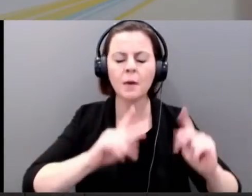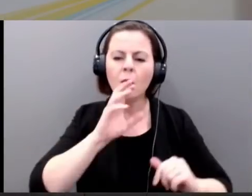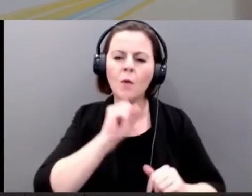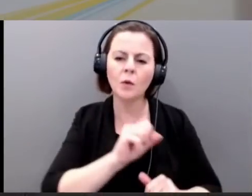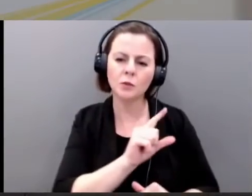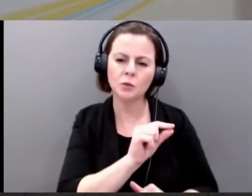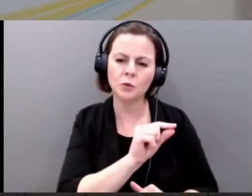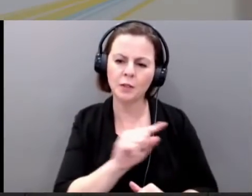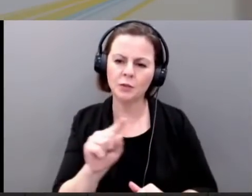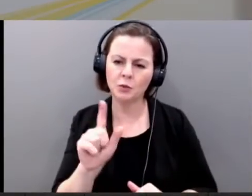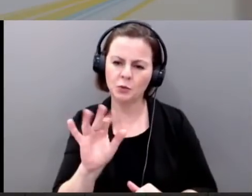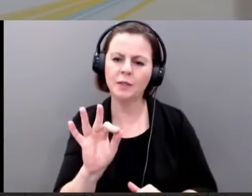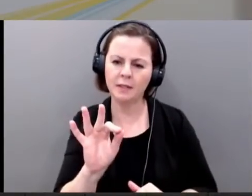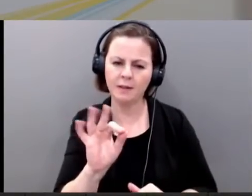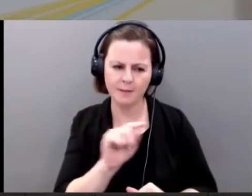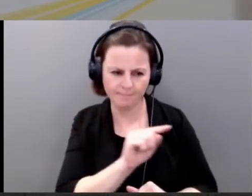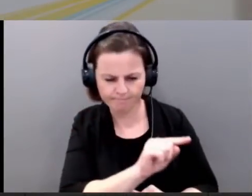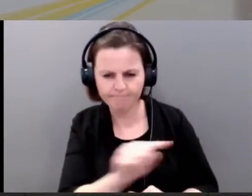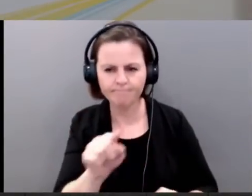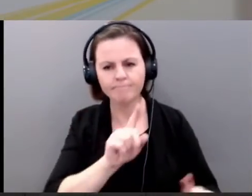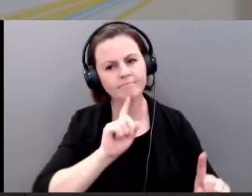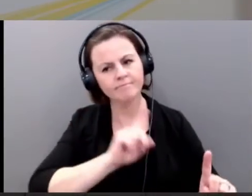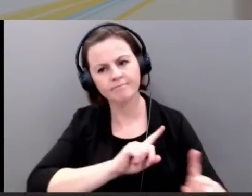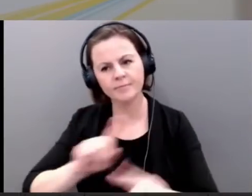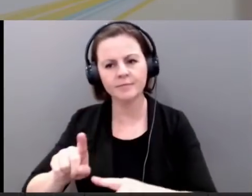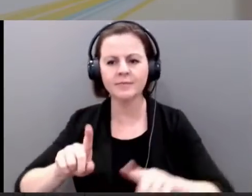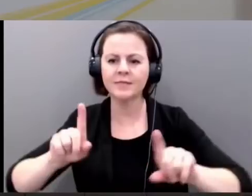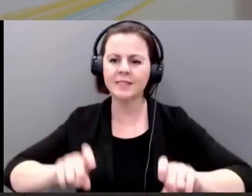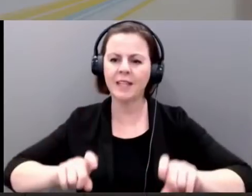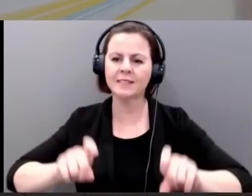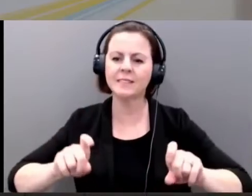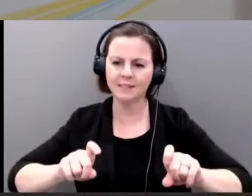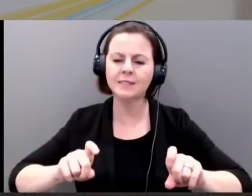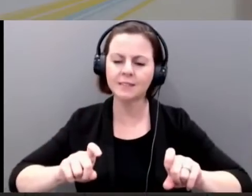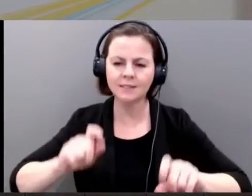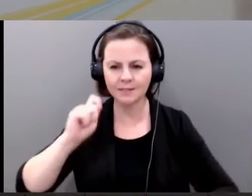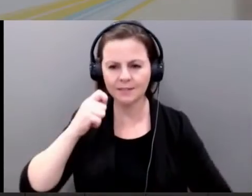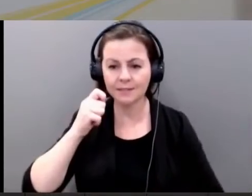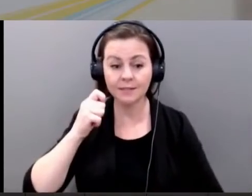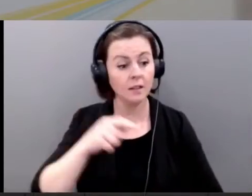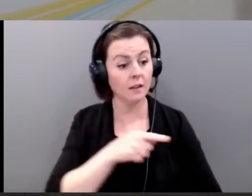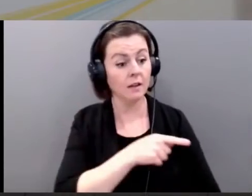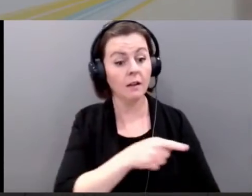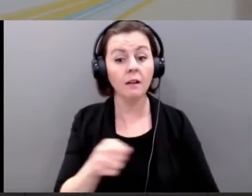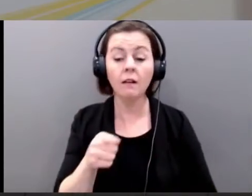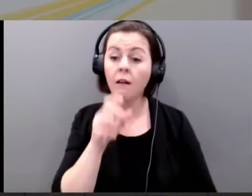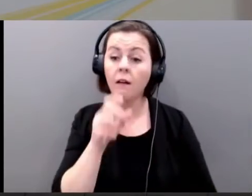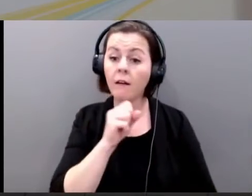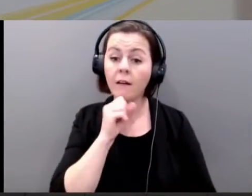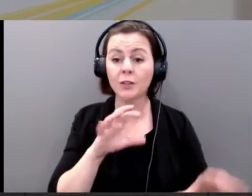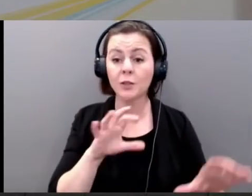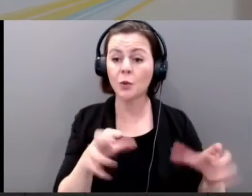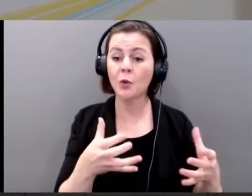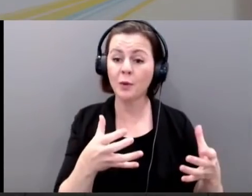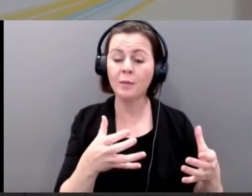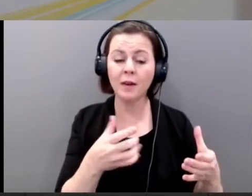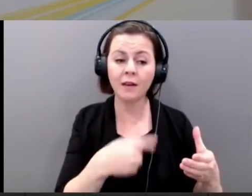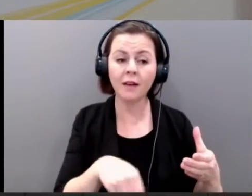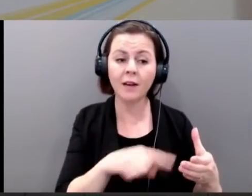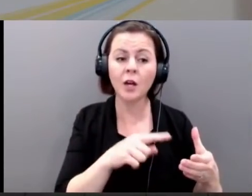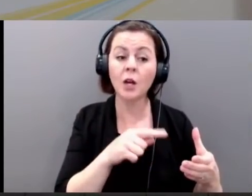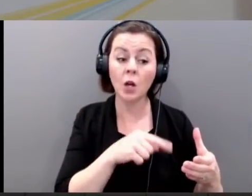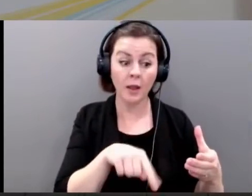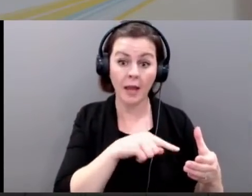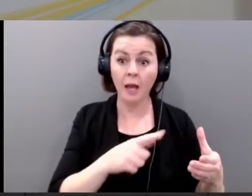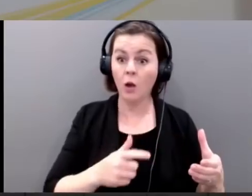group in Charlottetown especially. And this 20 to 29-year-old group would be especially those who live with